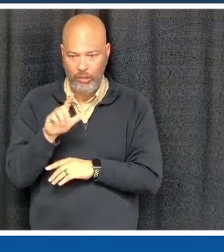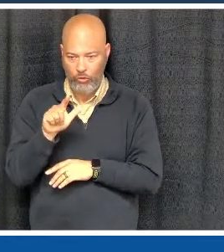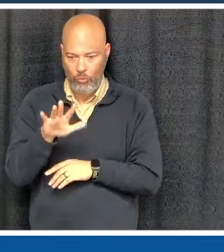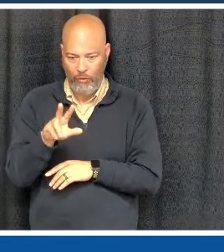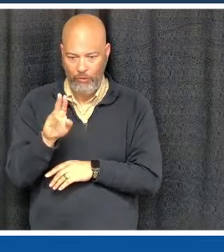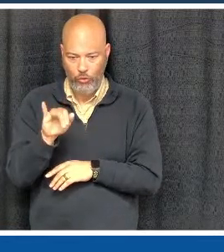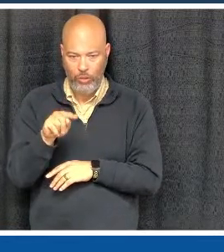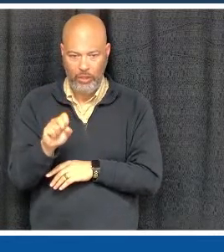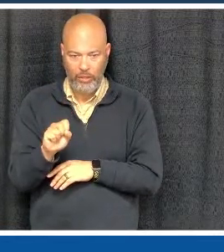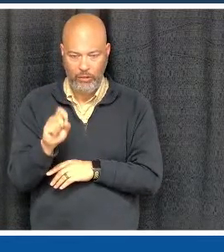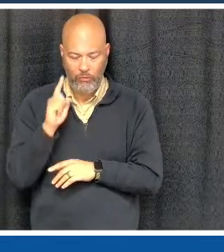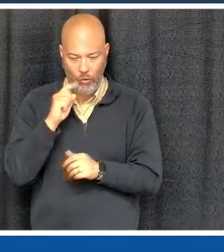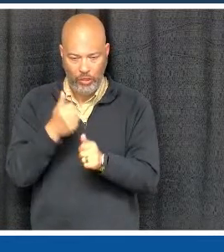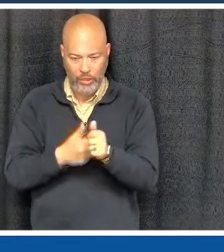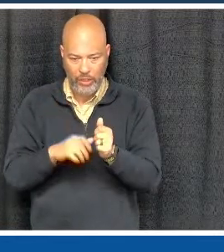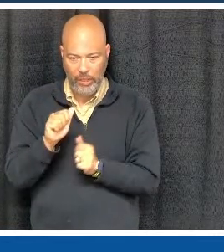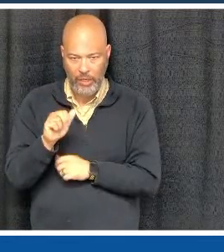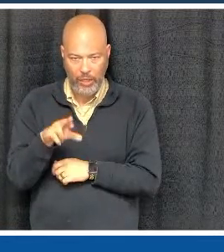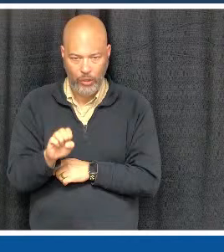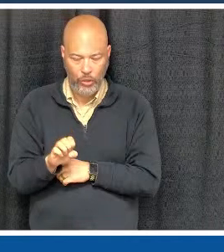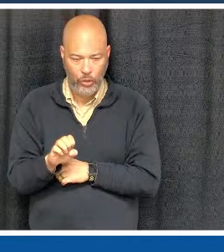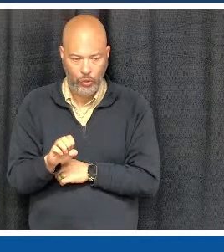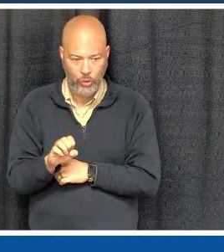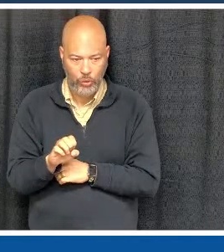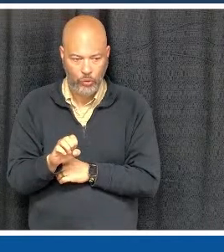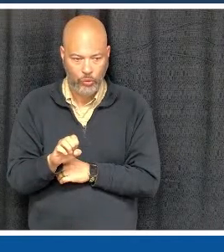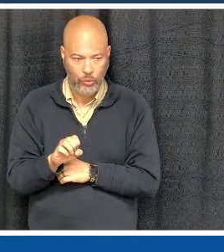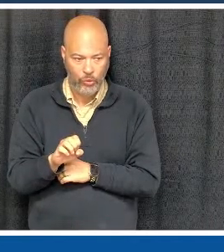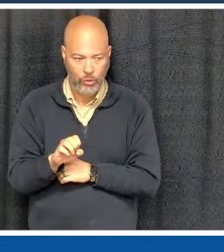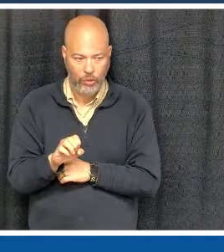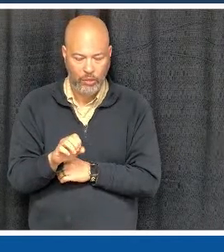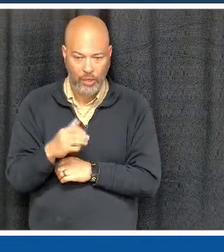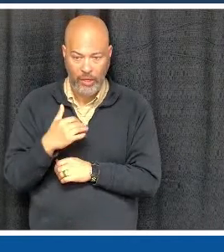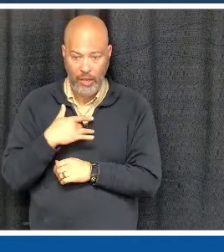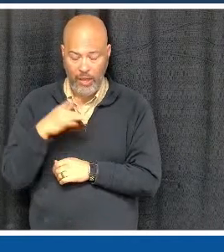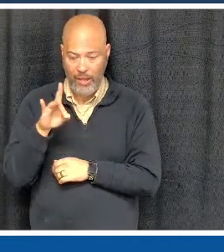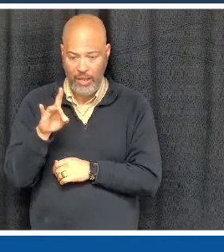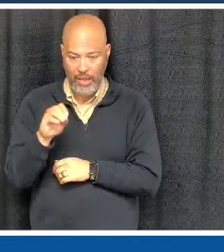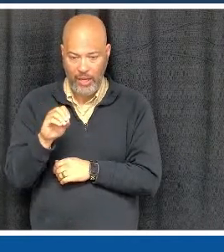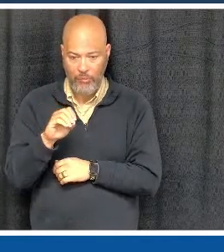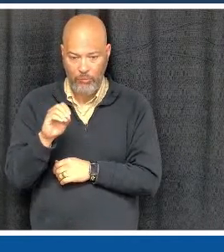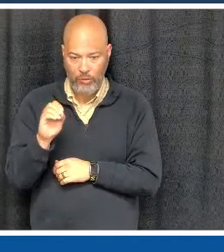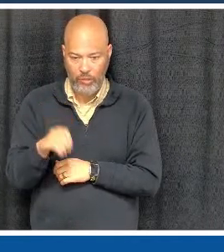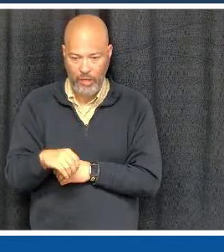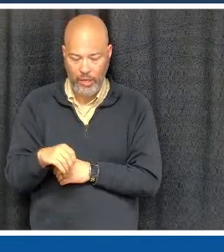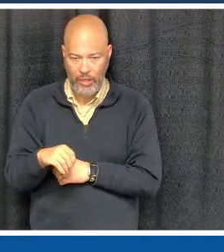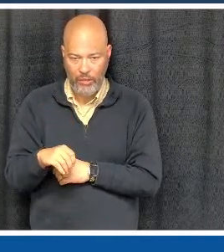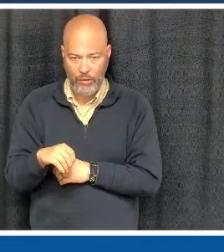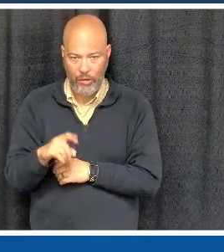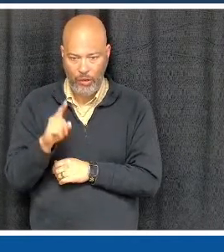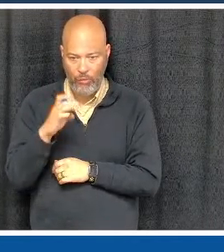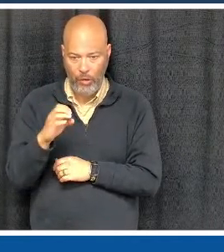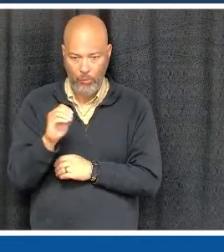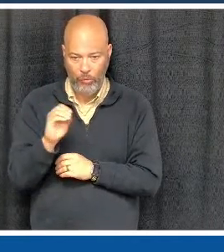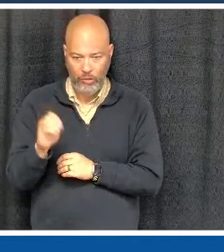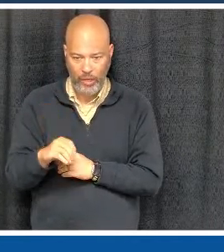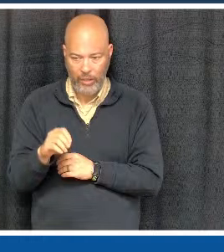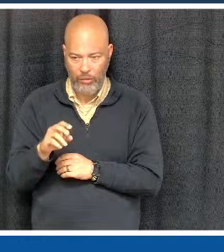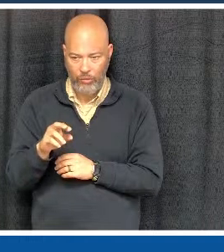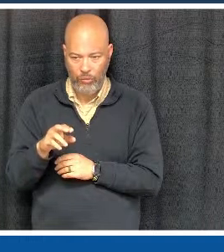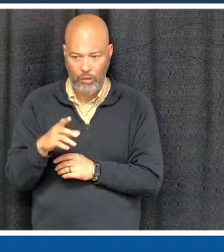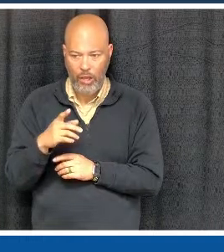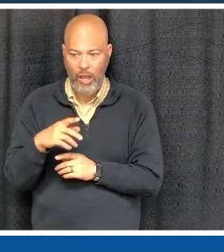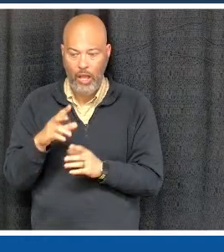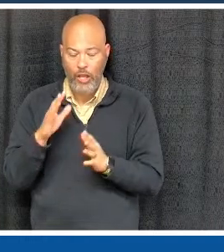units per gross acre. It is at least 80% residential. It's 100% residential in this case. A